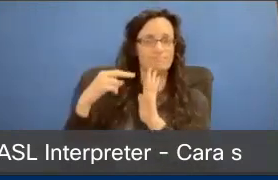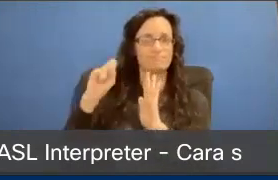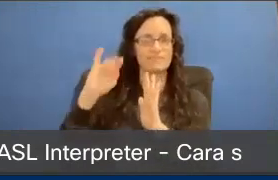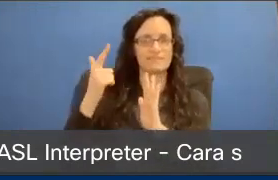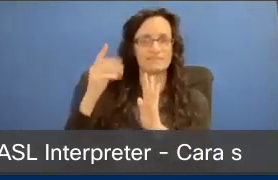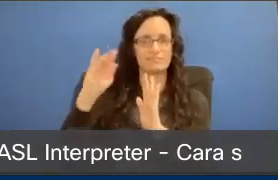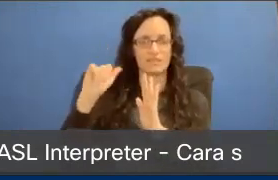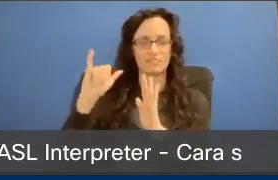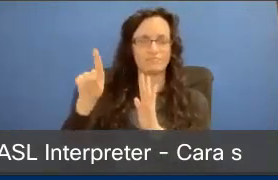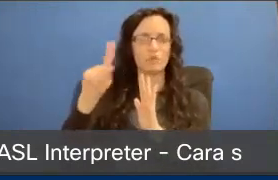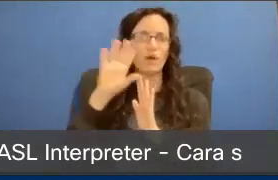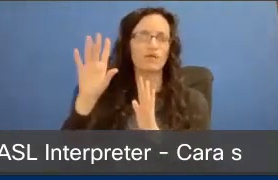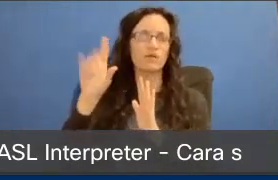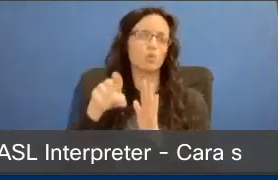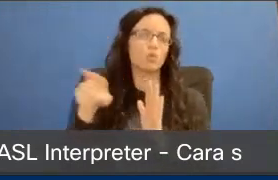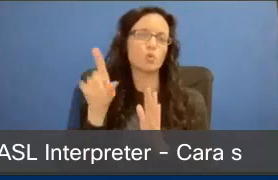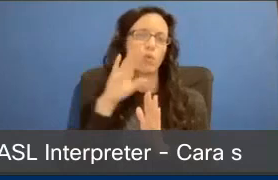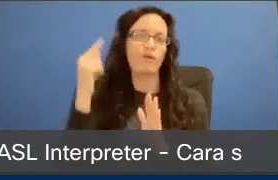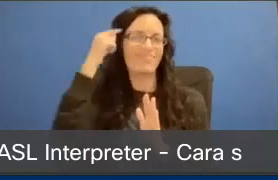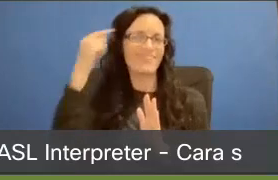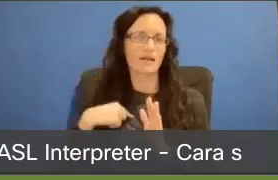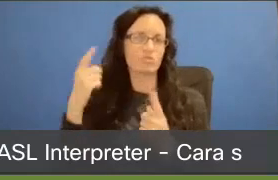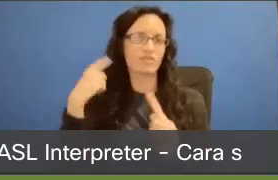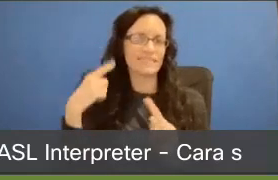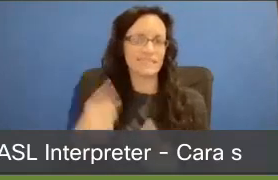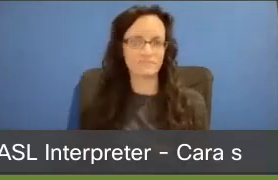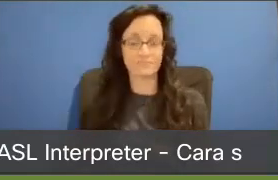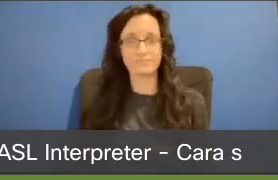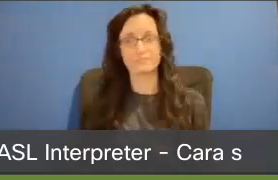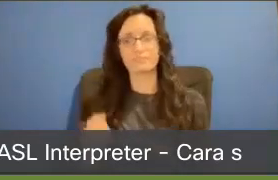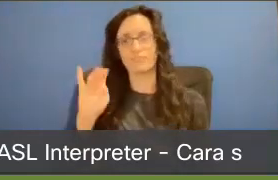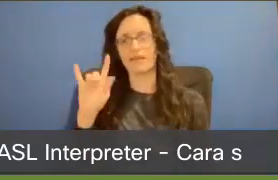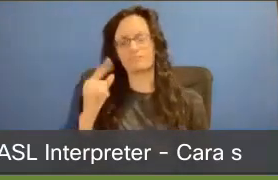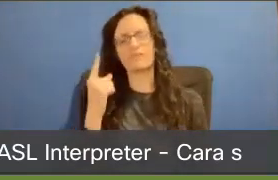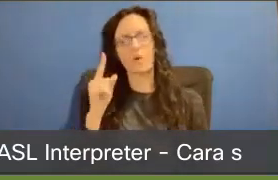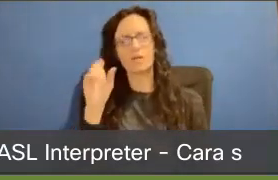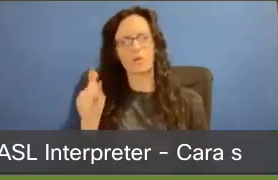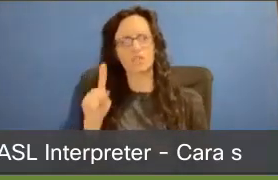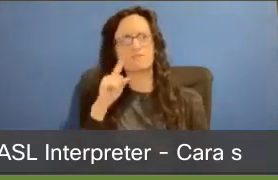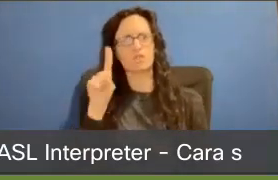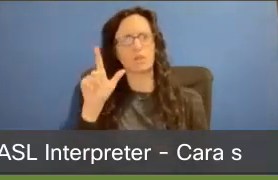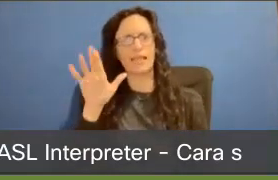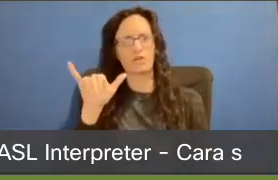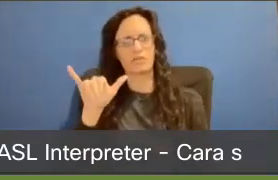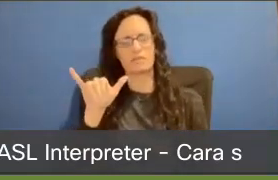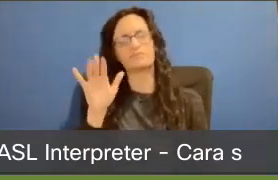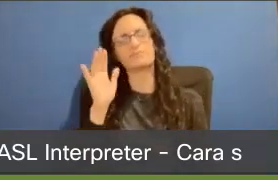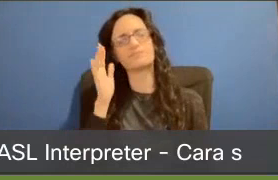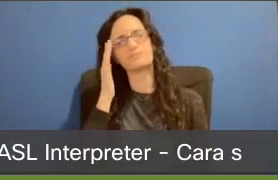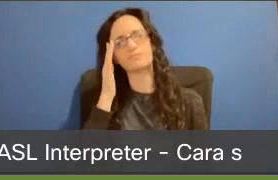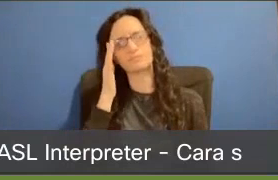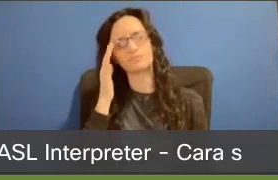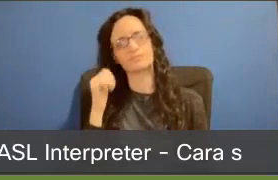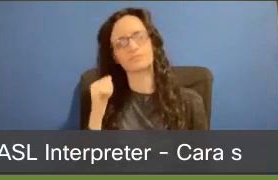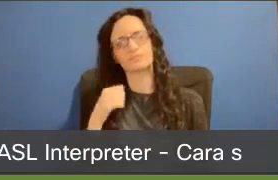crazy. Exactly. Larry, a question from the chat on this subject. Would there be